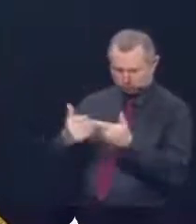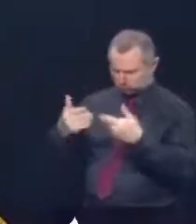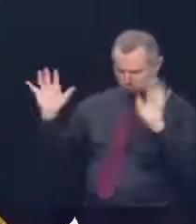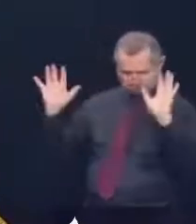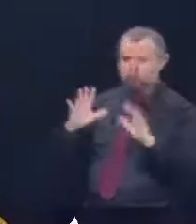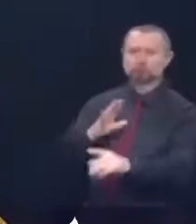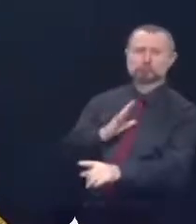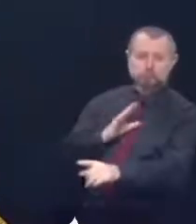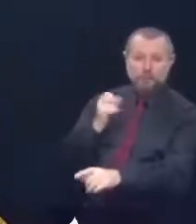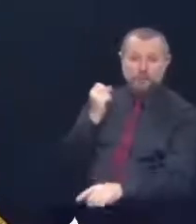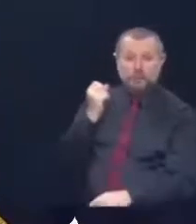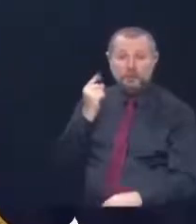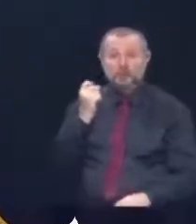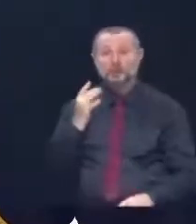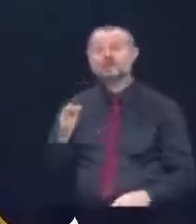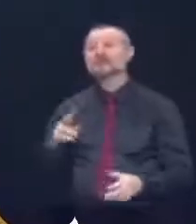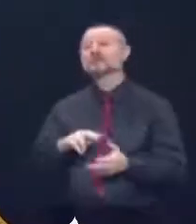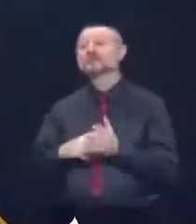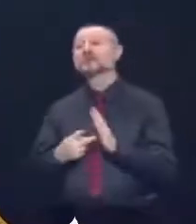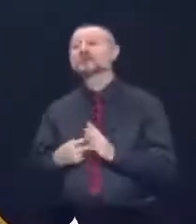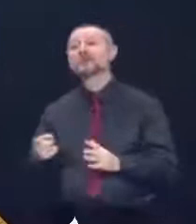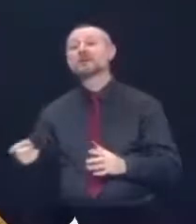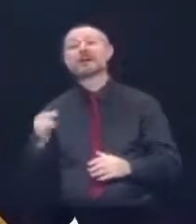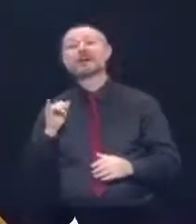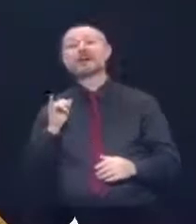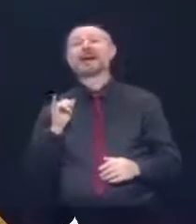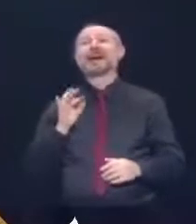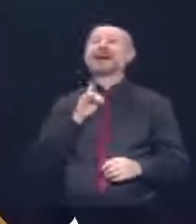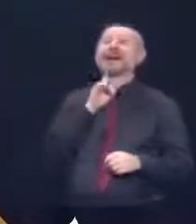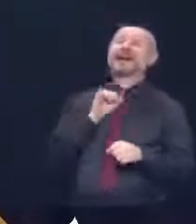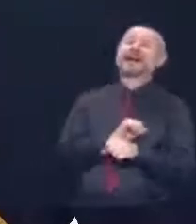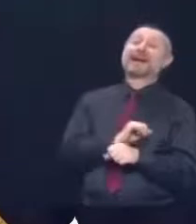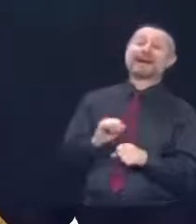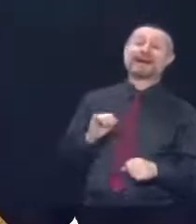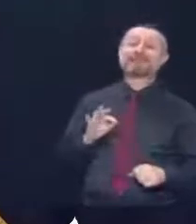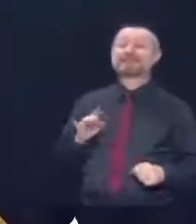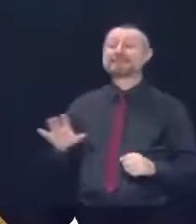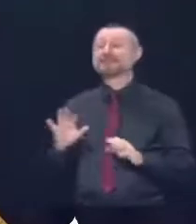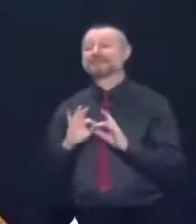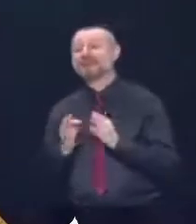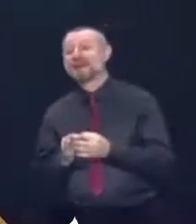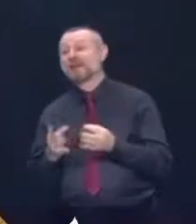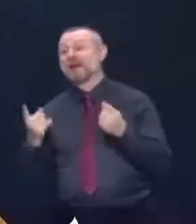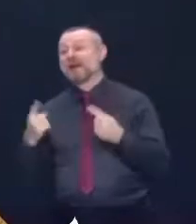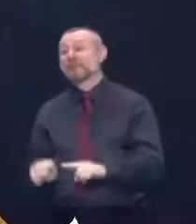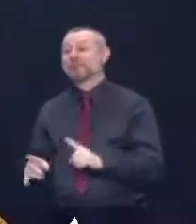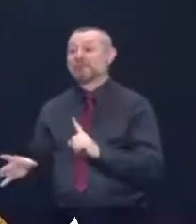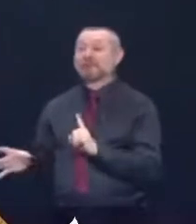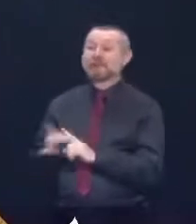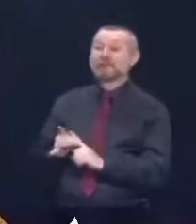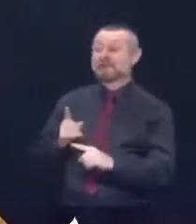You agree, if you or anyone in your family gets sick,